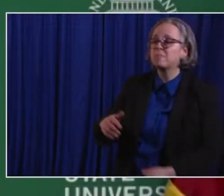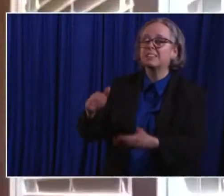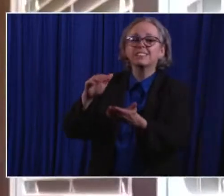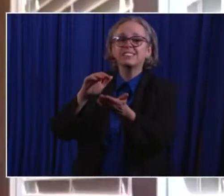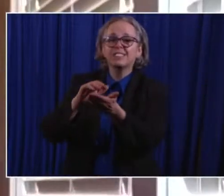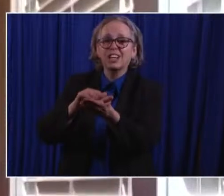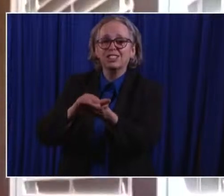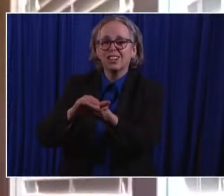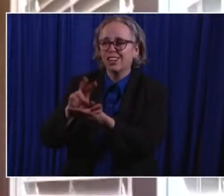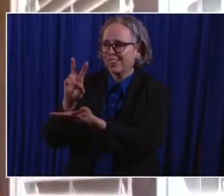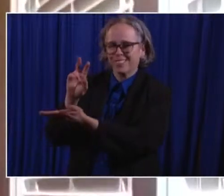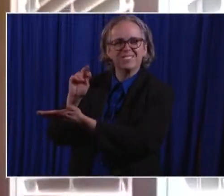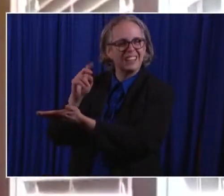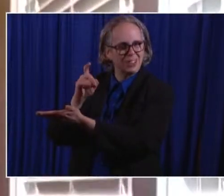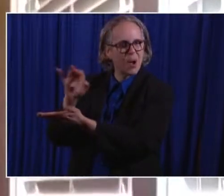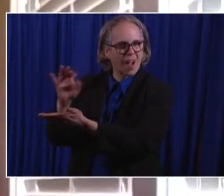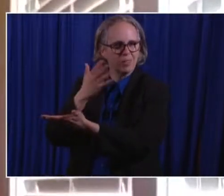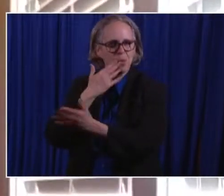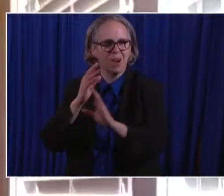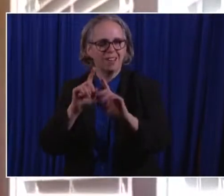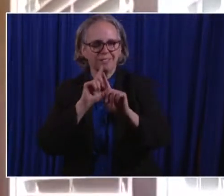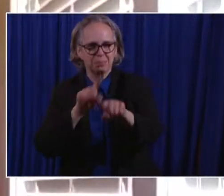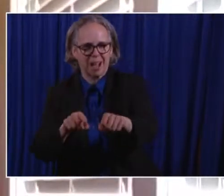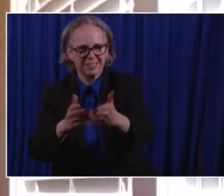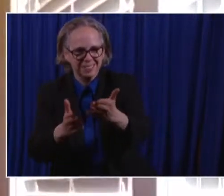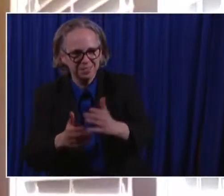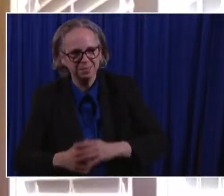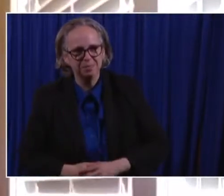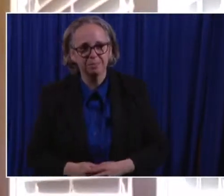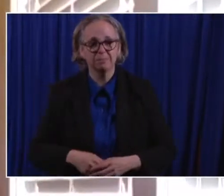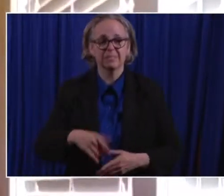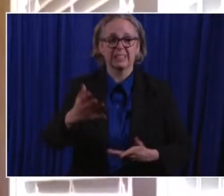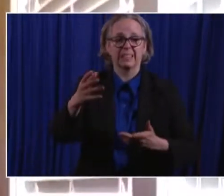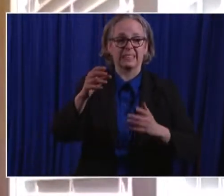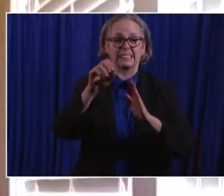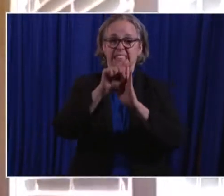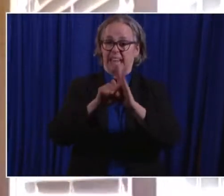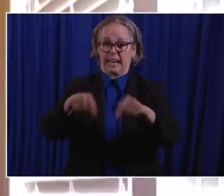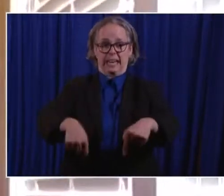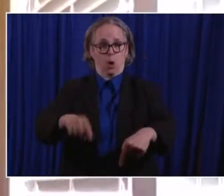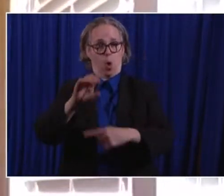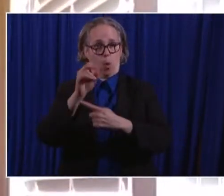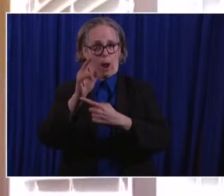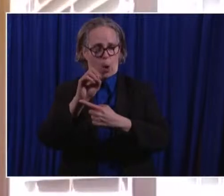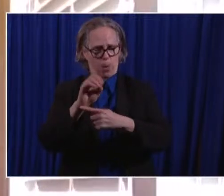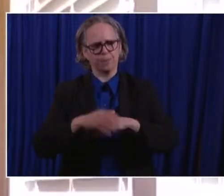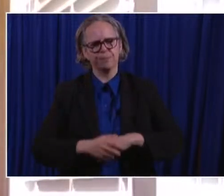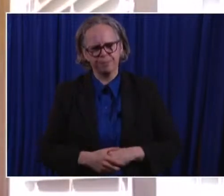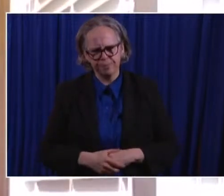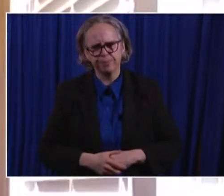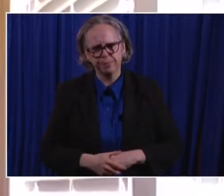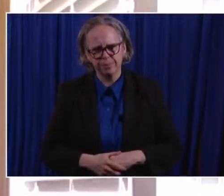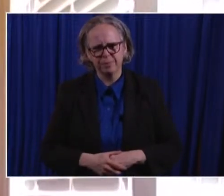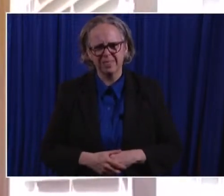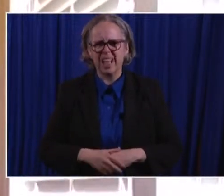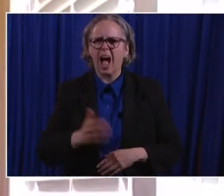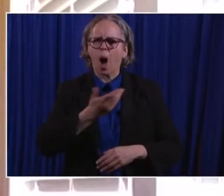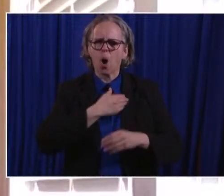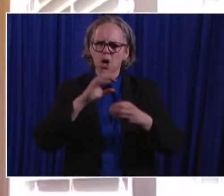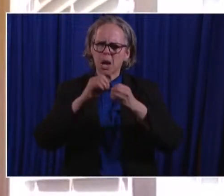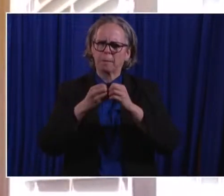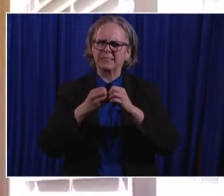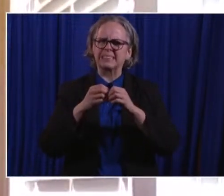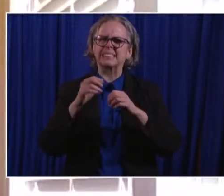So if you look at the state of Ohio, our numbers are reflecting those of the nation.